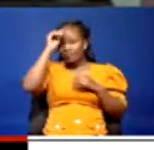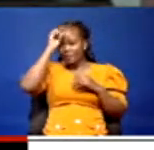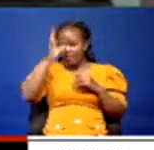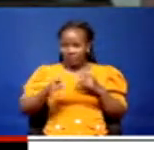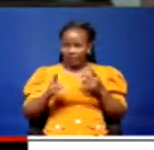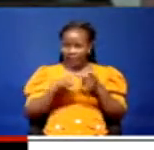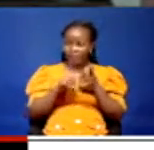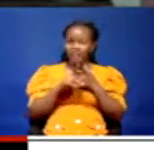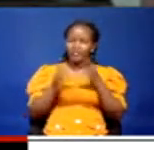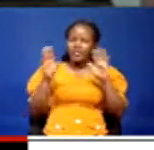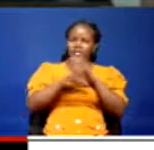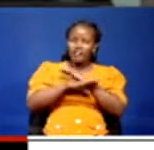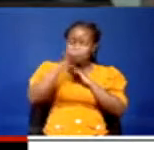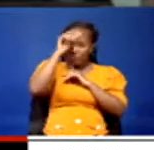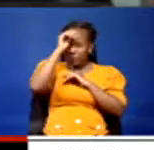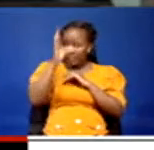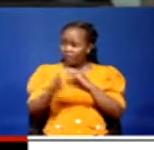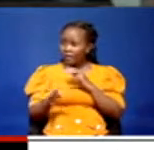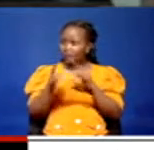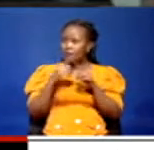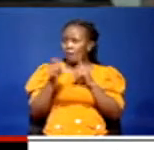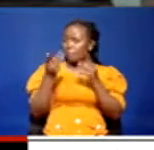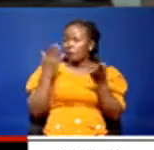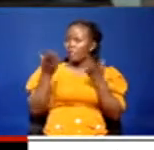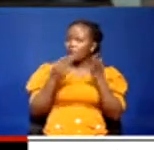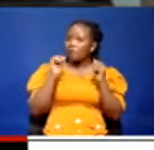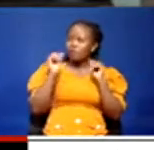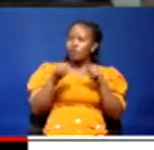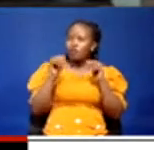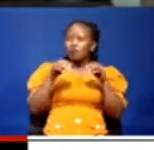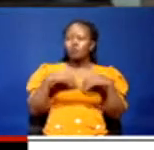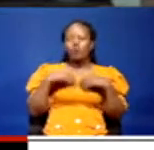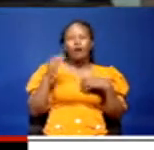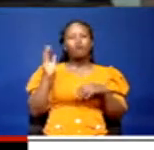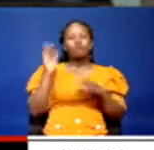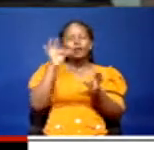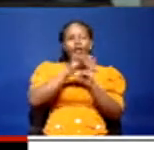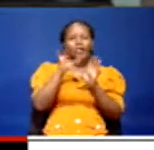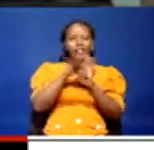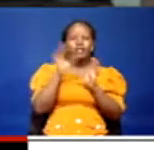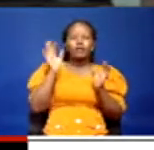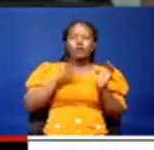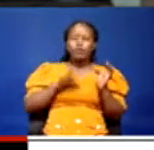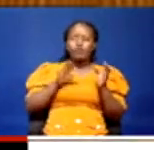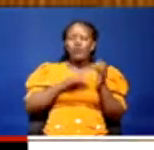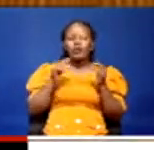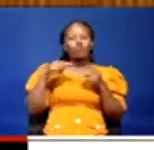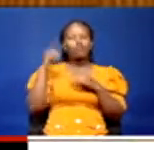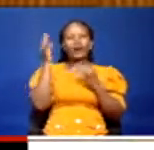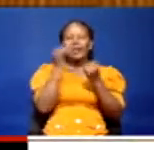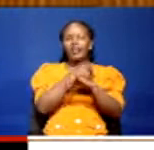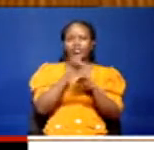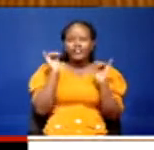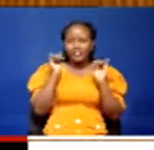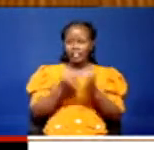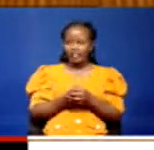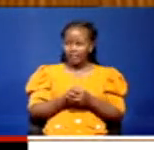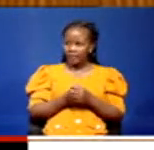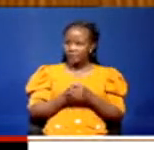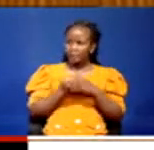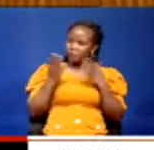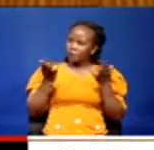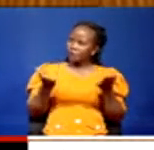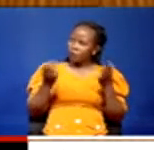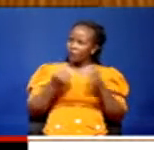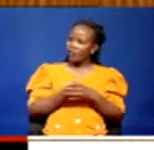we, women of Kenya, lead with very high integrity so that the future will judge us very fairly? As we close this,